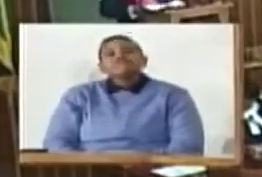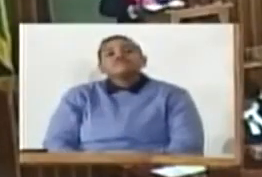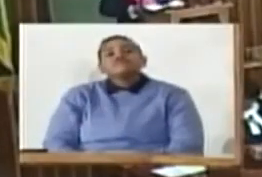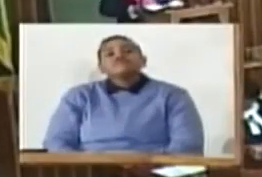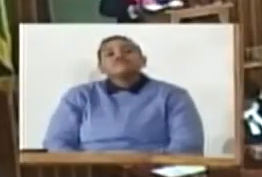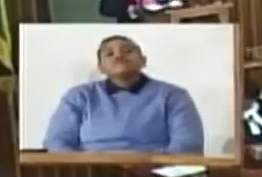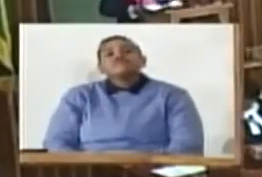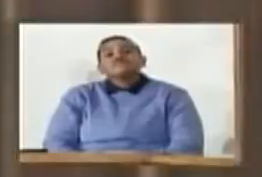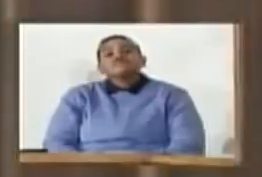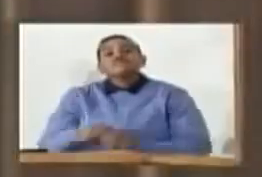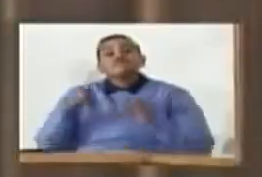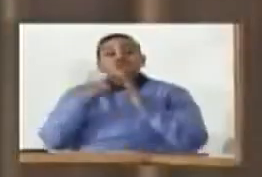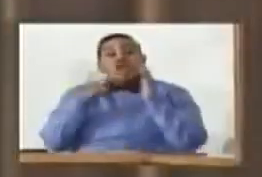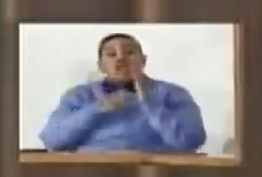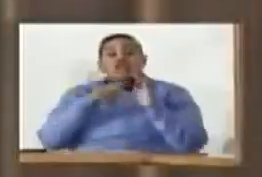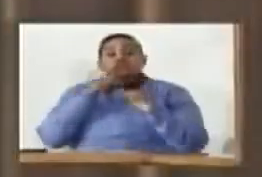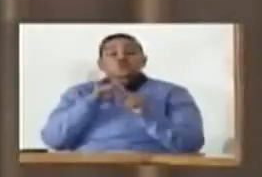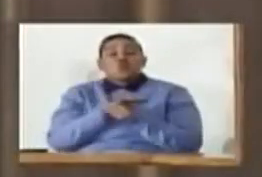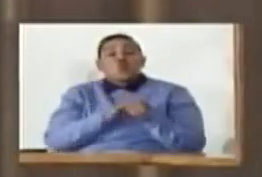Regulations to the Local